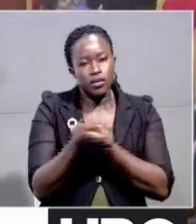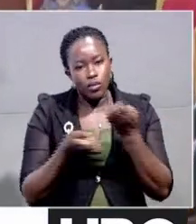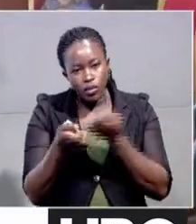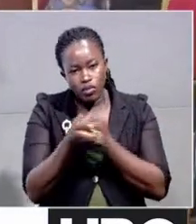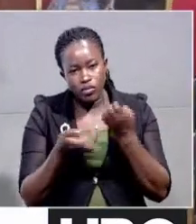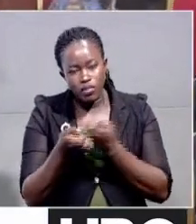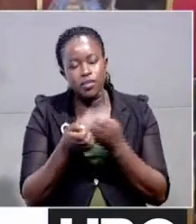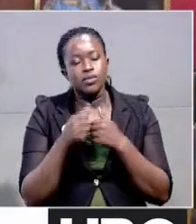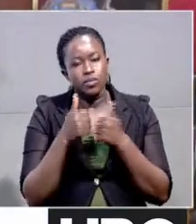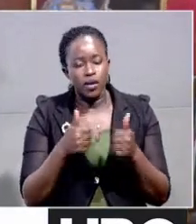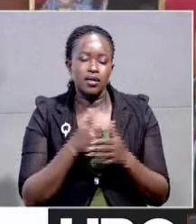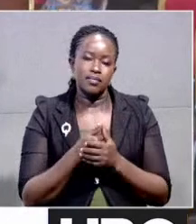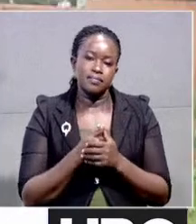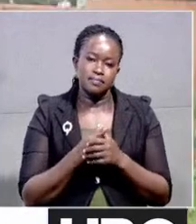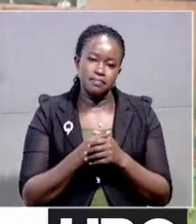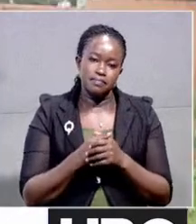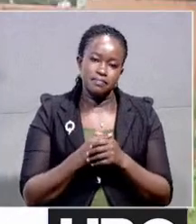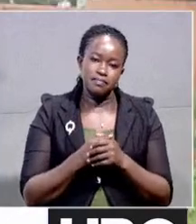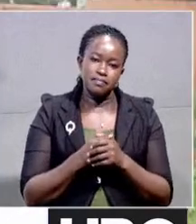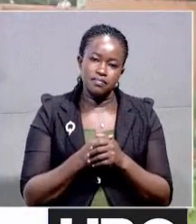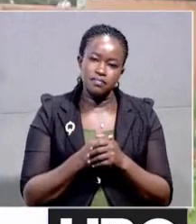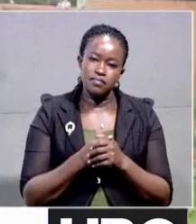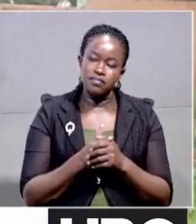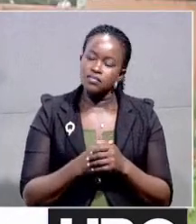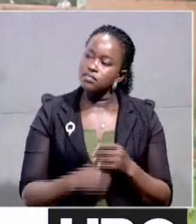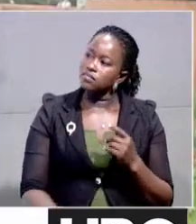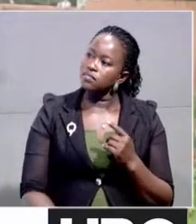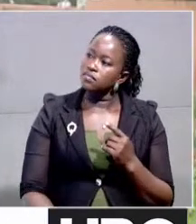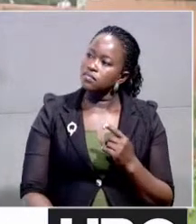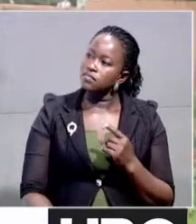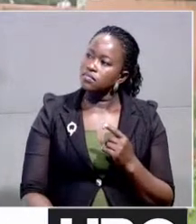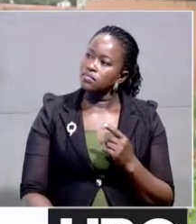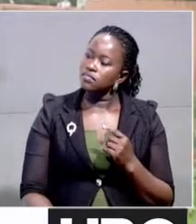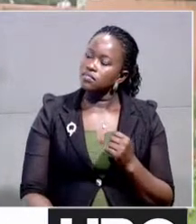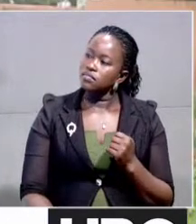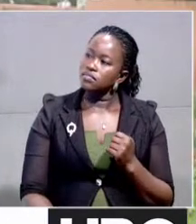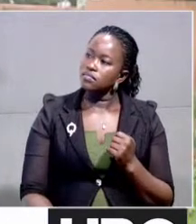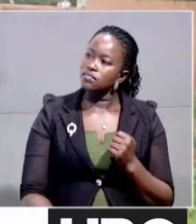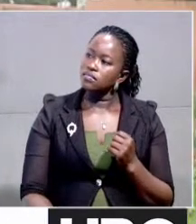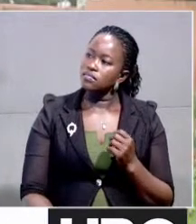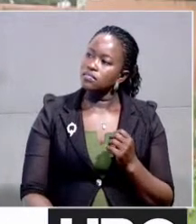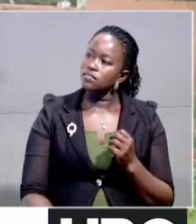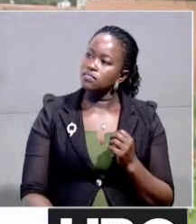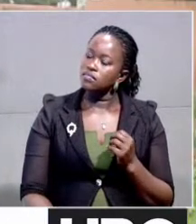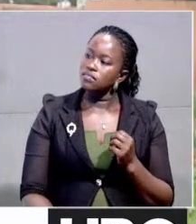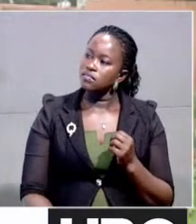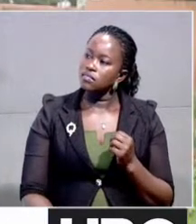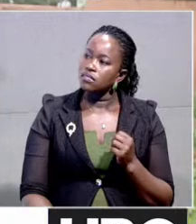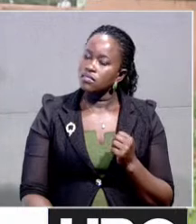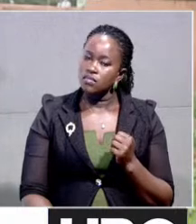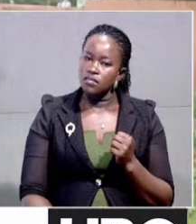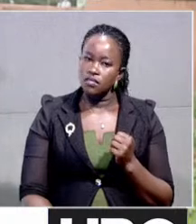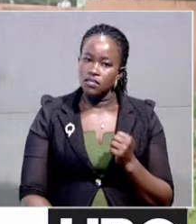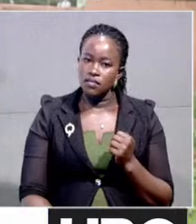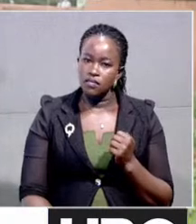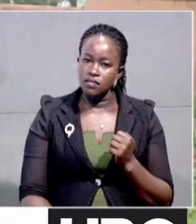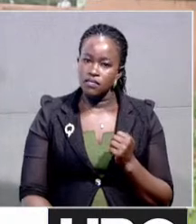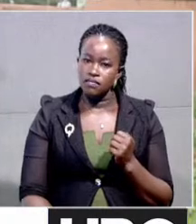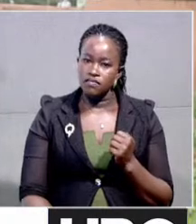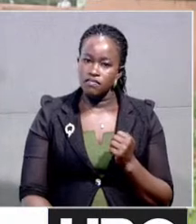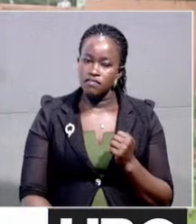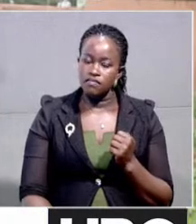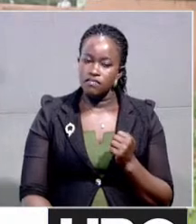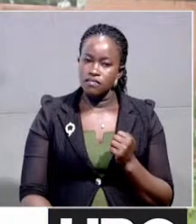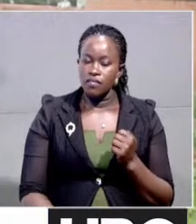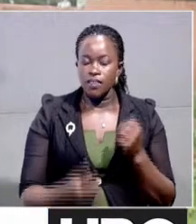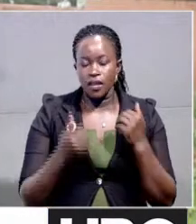Ugandans at grassroots. I am happy that come 1st of July 2022, going forward, each